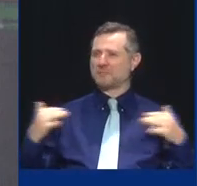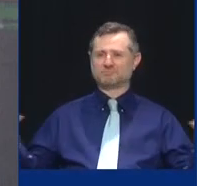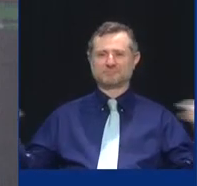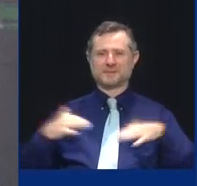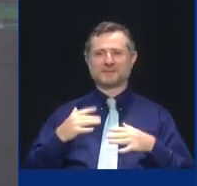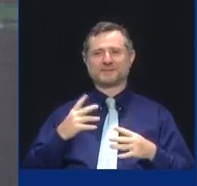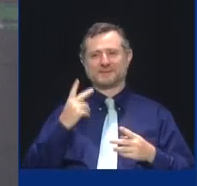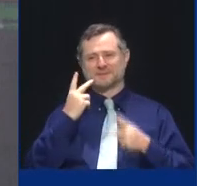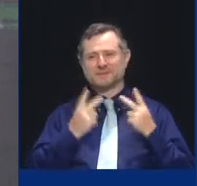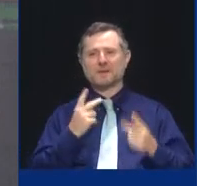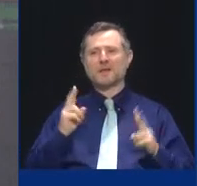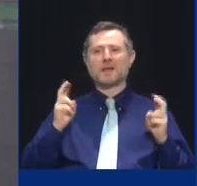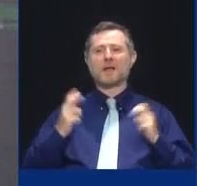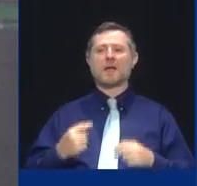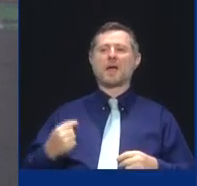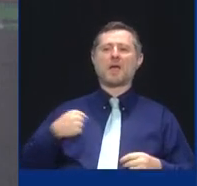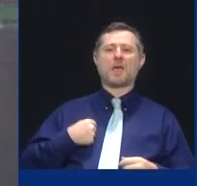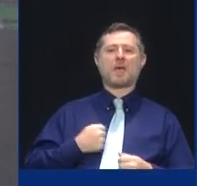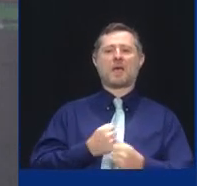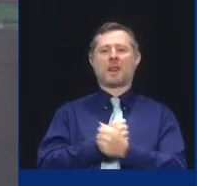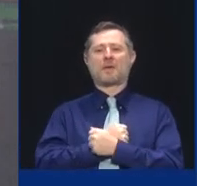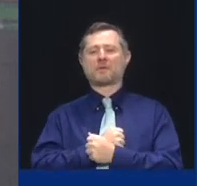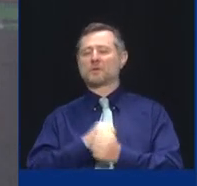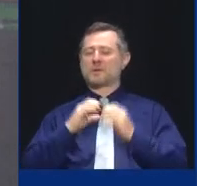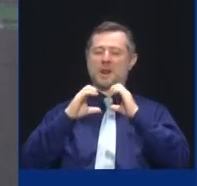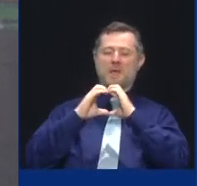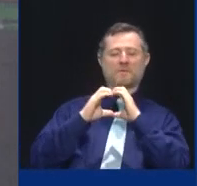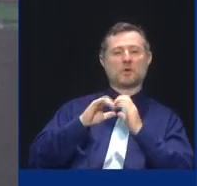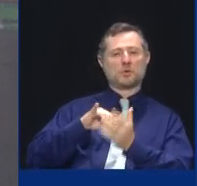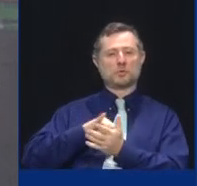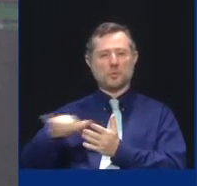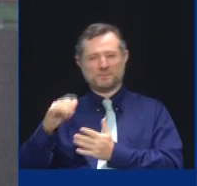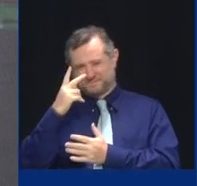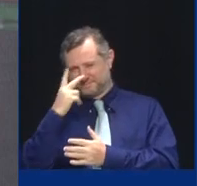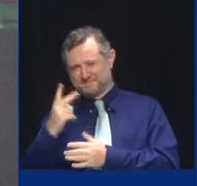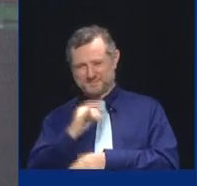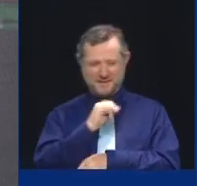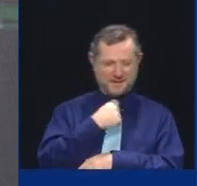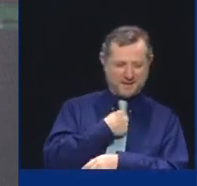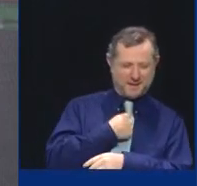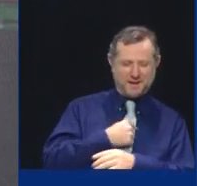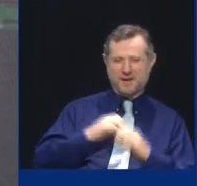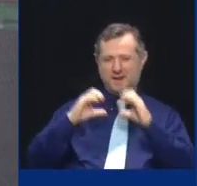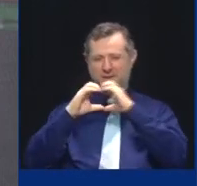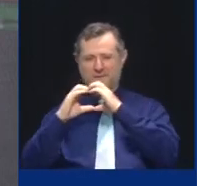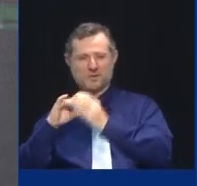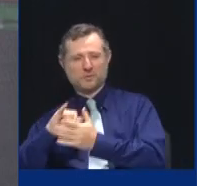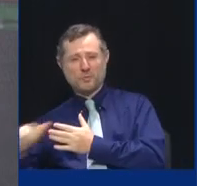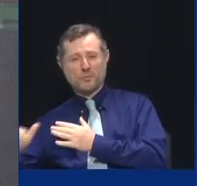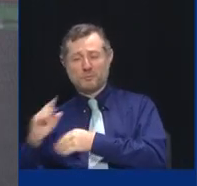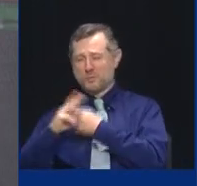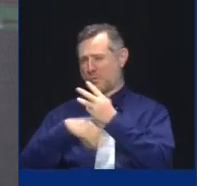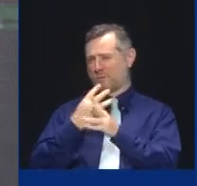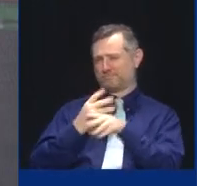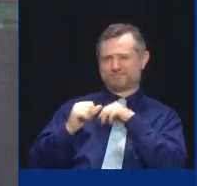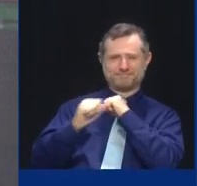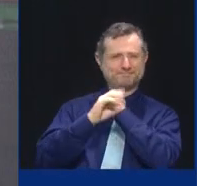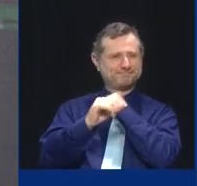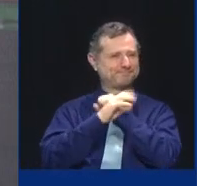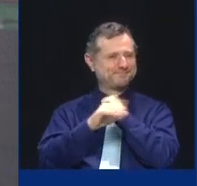York campaign. We advertise internationally, I Love New York. I Love New